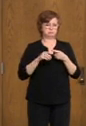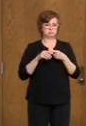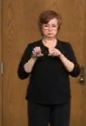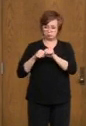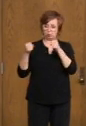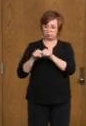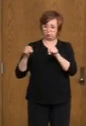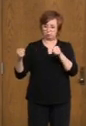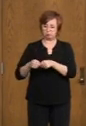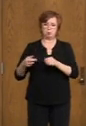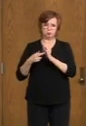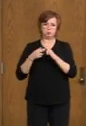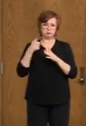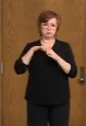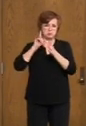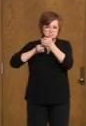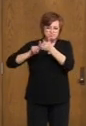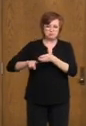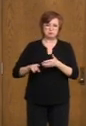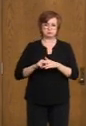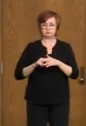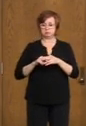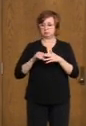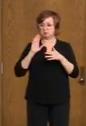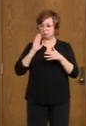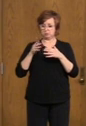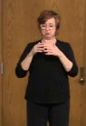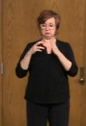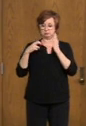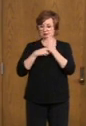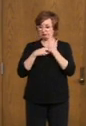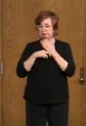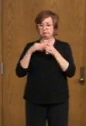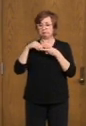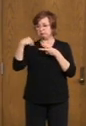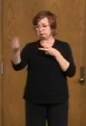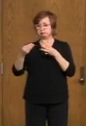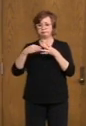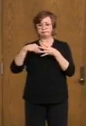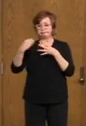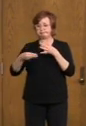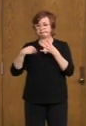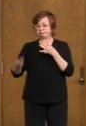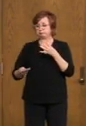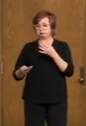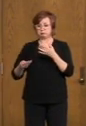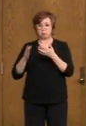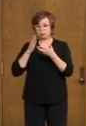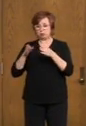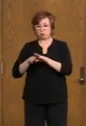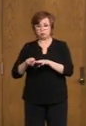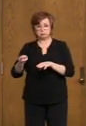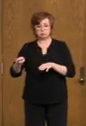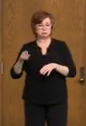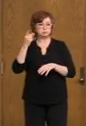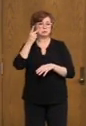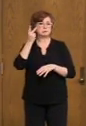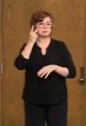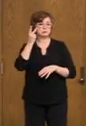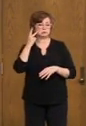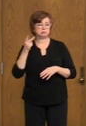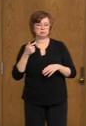we be looking at additional measures up to and including closure for indefinitely or for a period of time? Enough is enough, as I said.